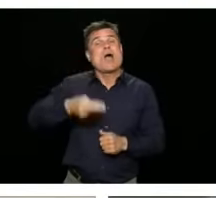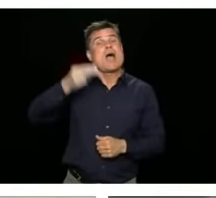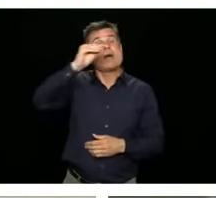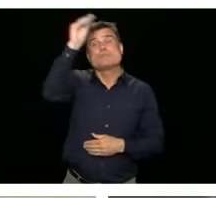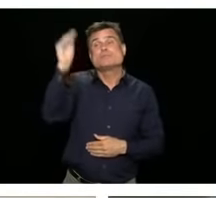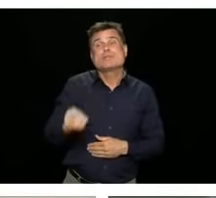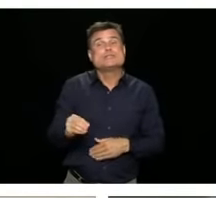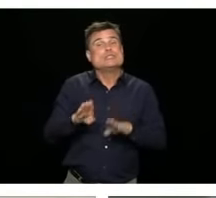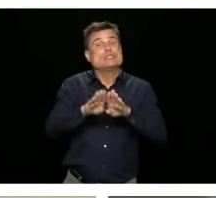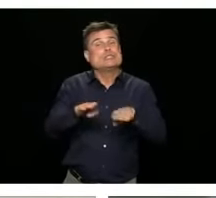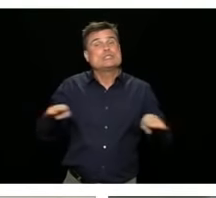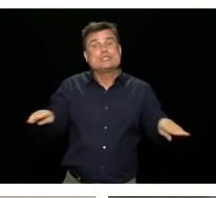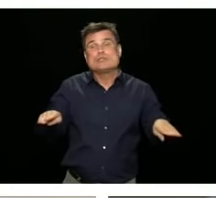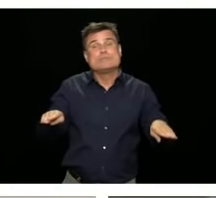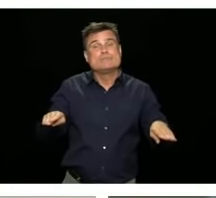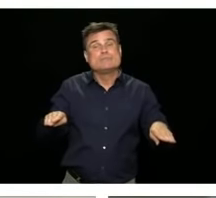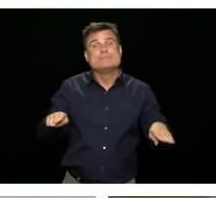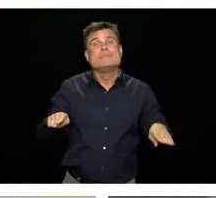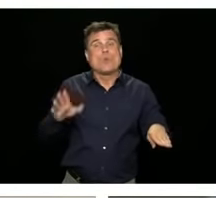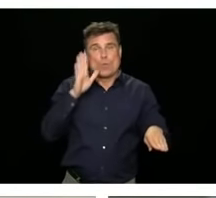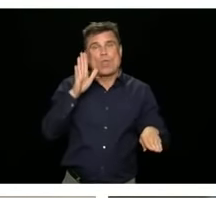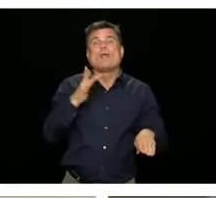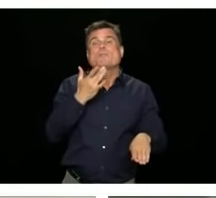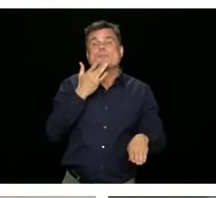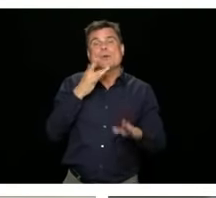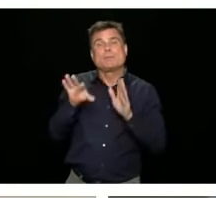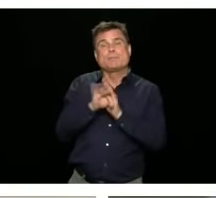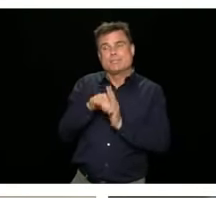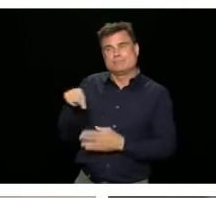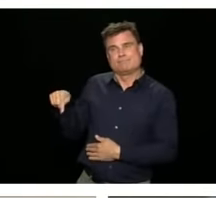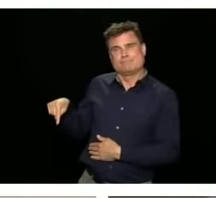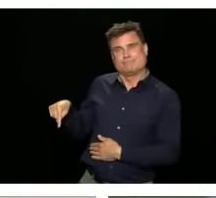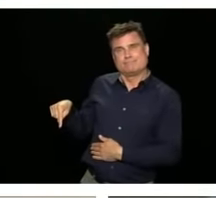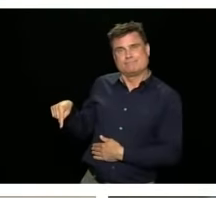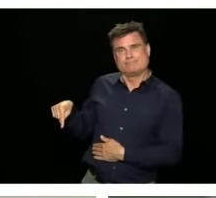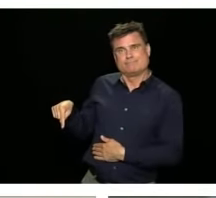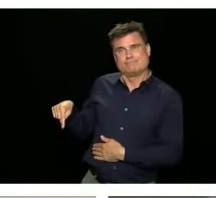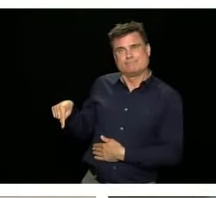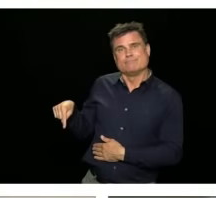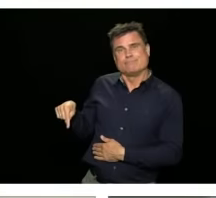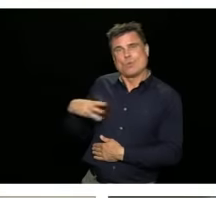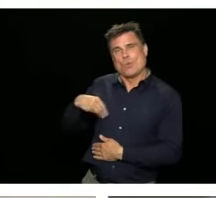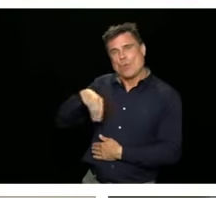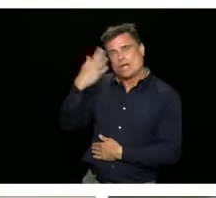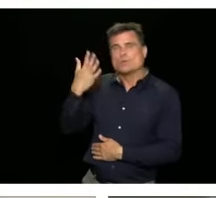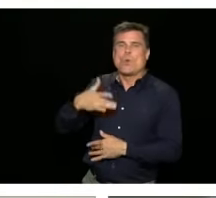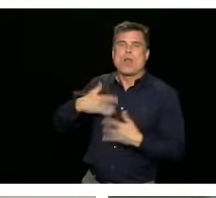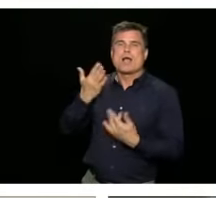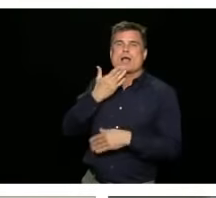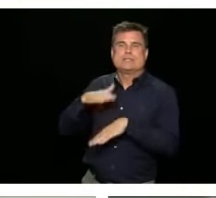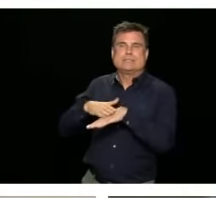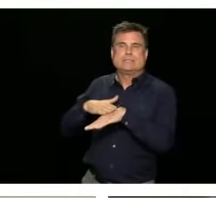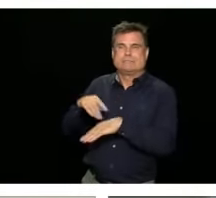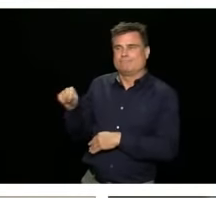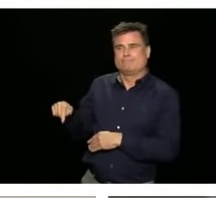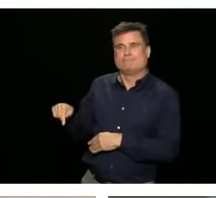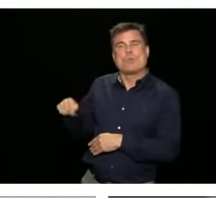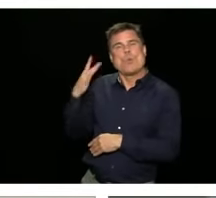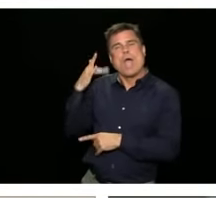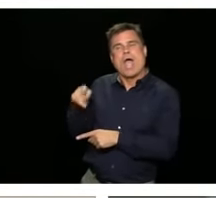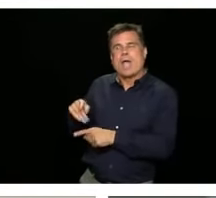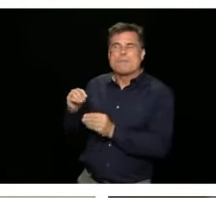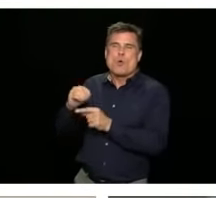doll that has Black skin. Mm-hmm. And so absolutely, Black history, Black education, you know, Black scientists, all of that is